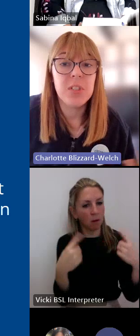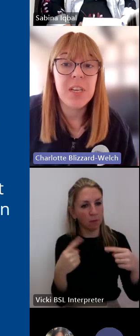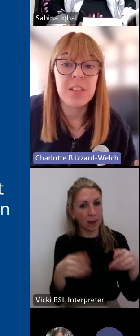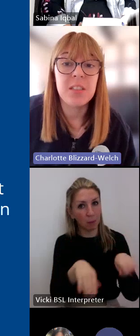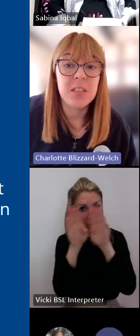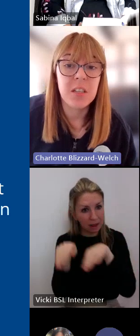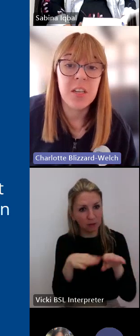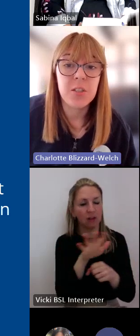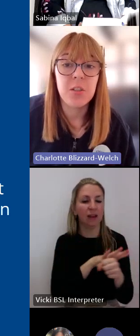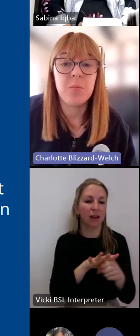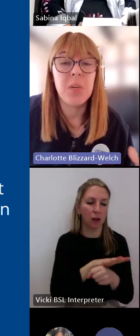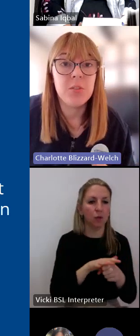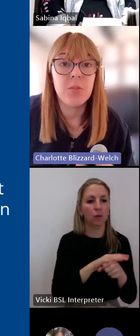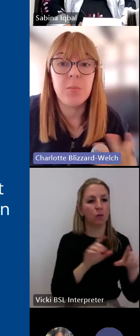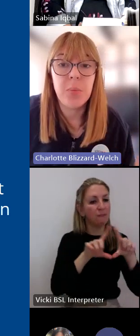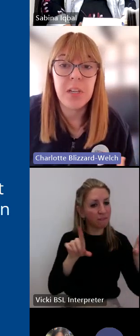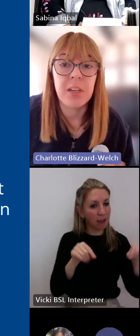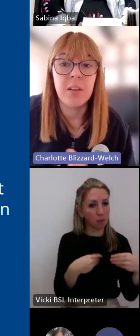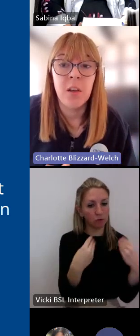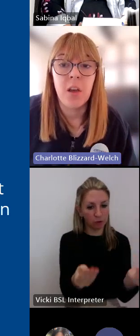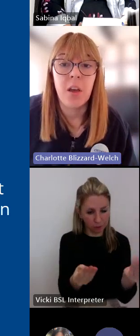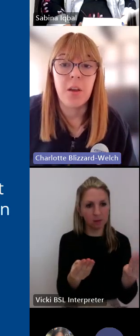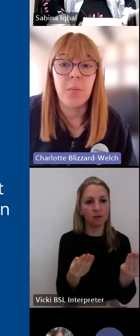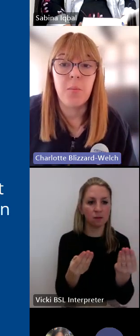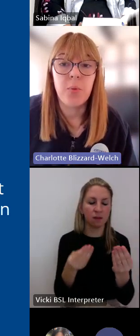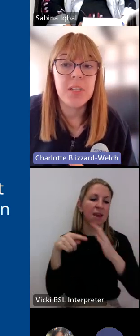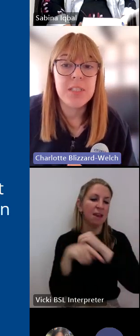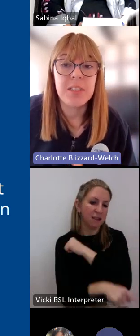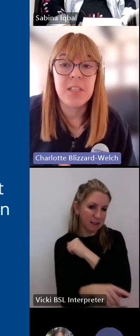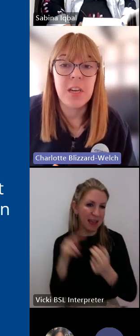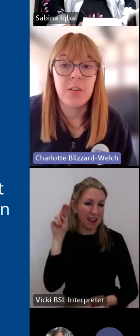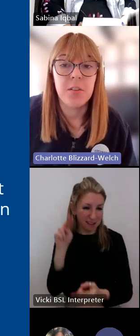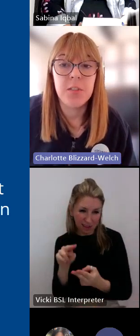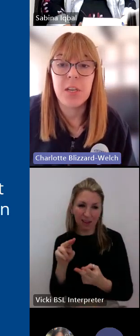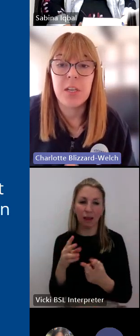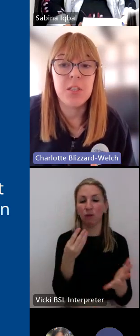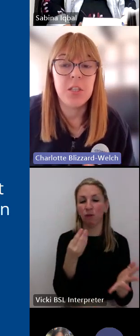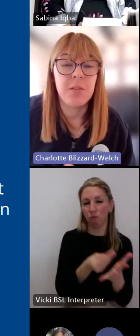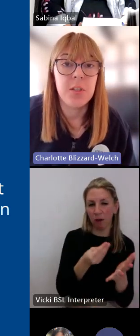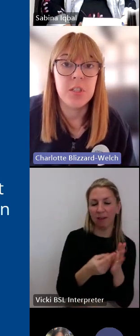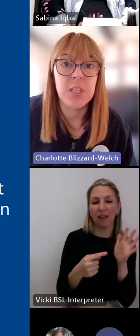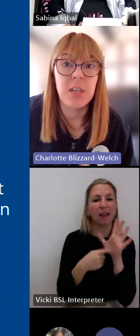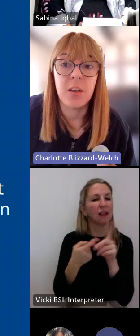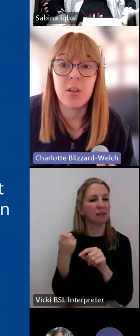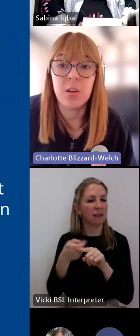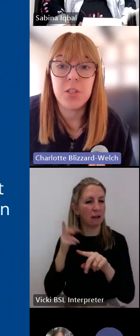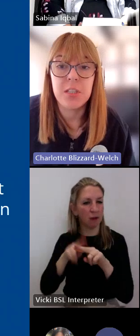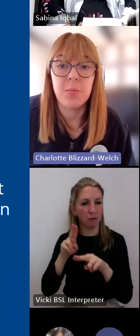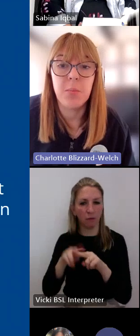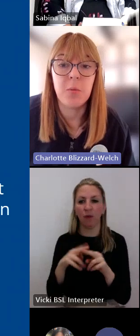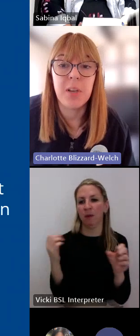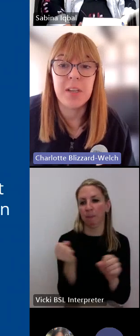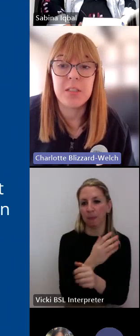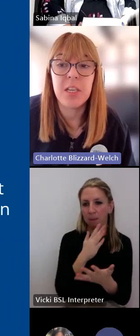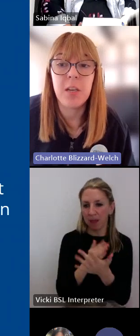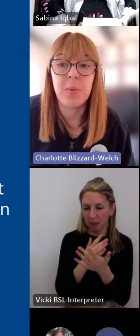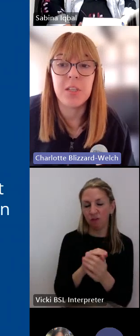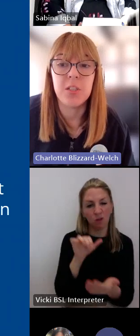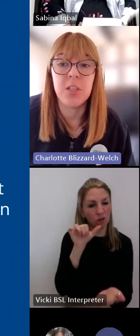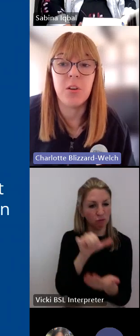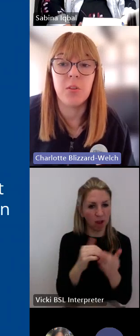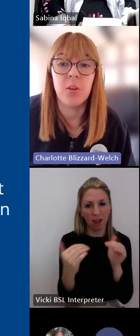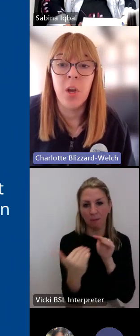dealing with debt and disconnection, metering and billing, pricing and tariffs, energy efficiency, and negotiating payment plans to